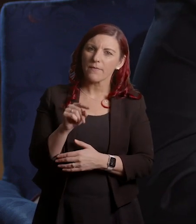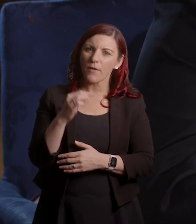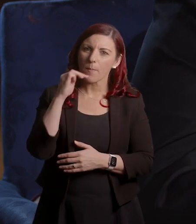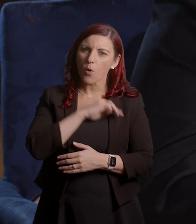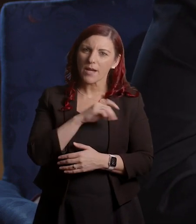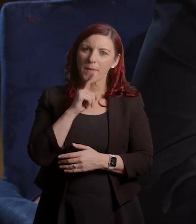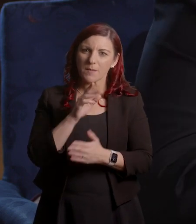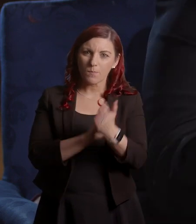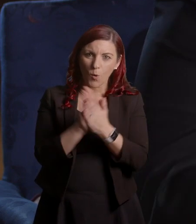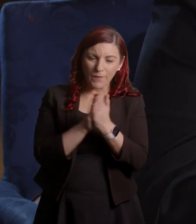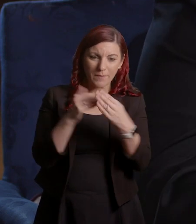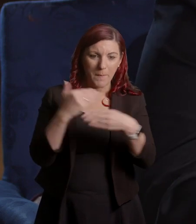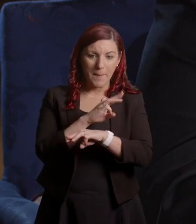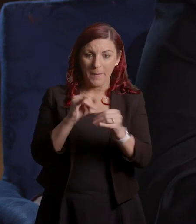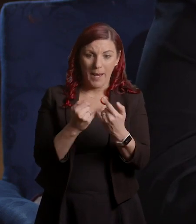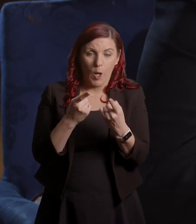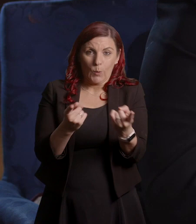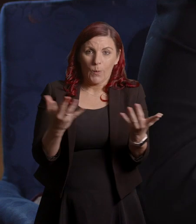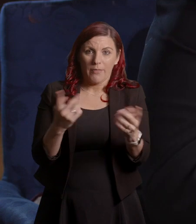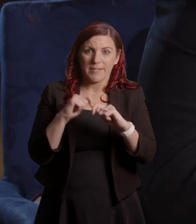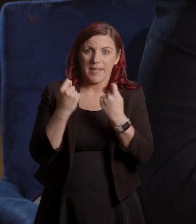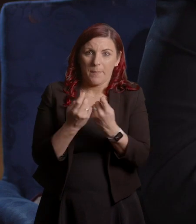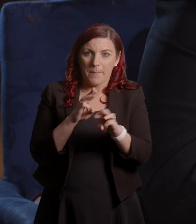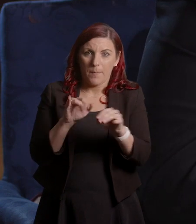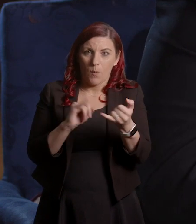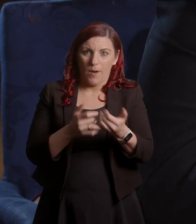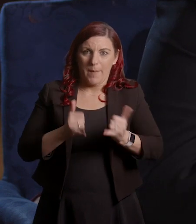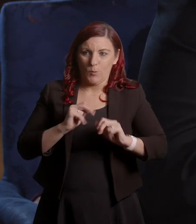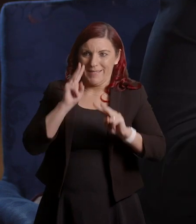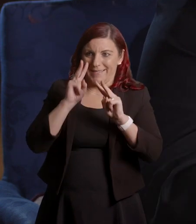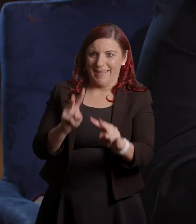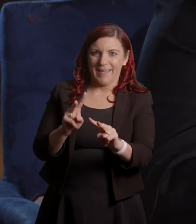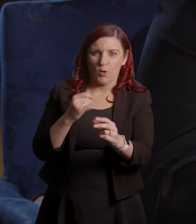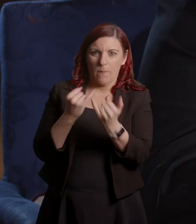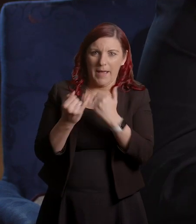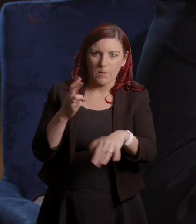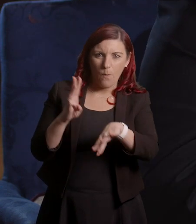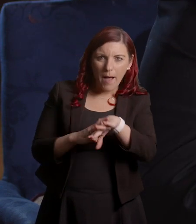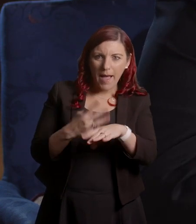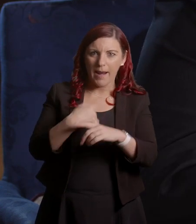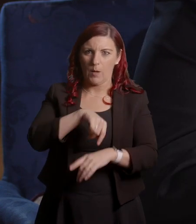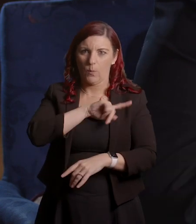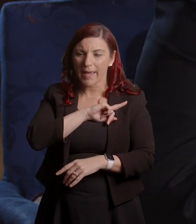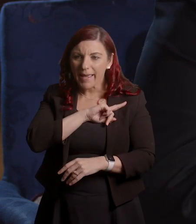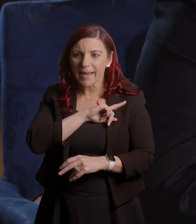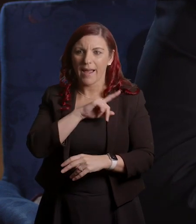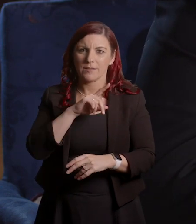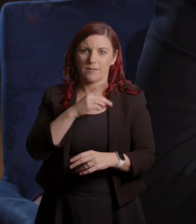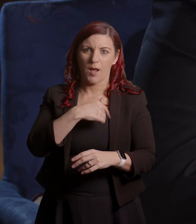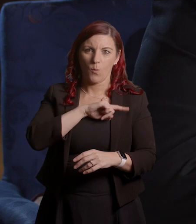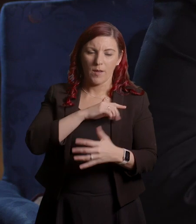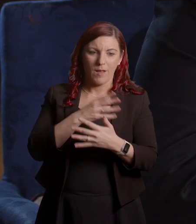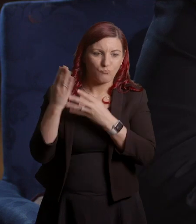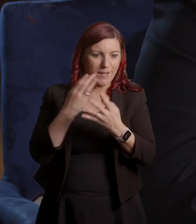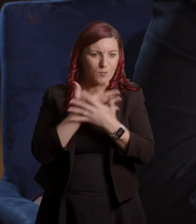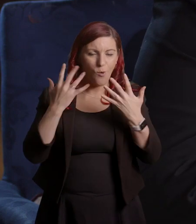also spurred on and motivated by yourselves, by people being able to see you play so well and win and